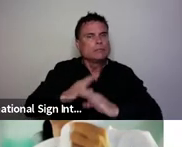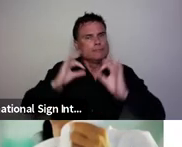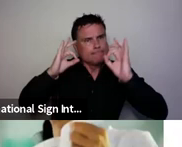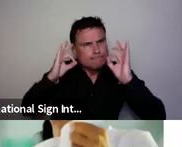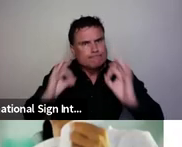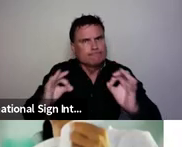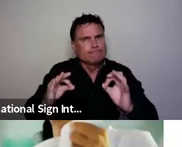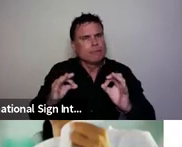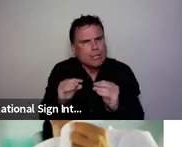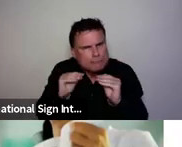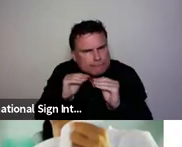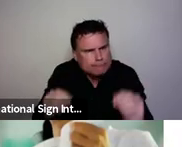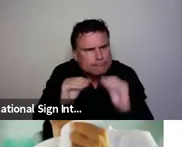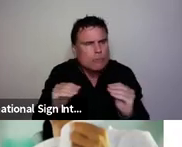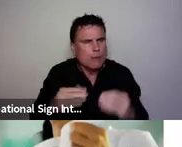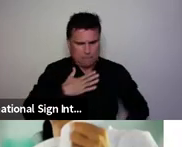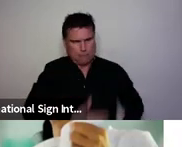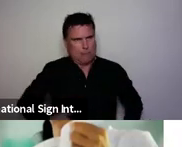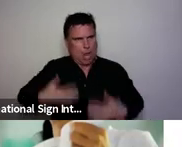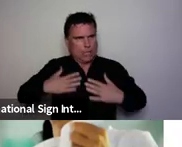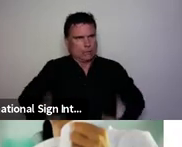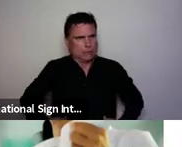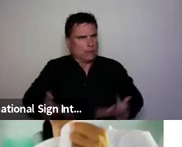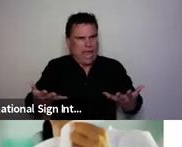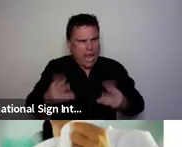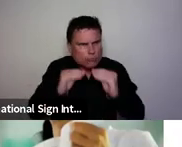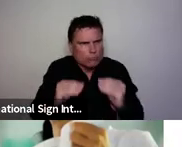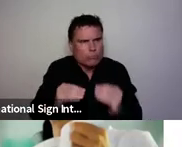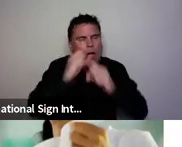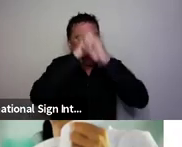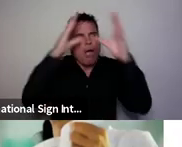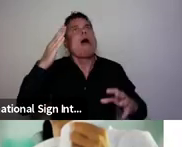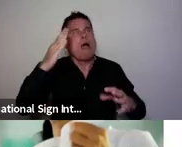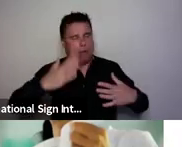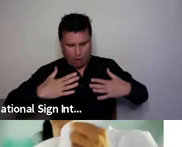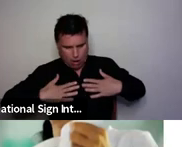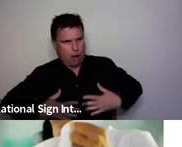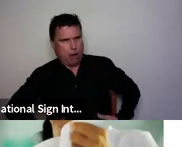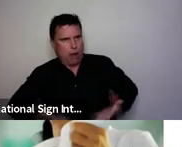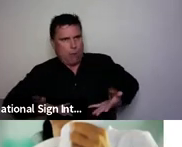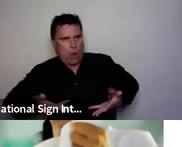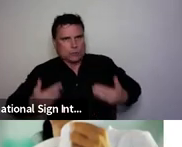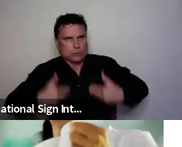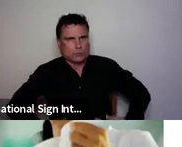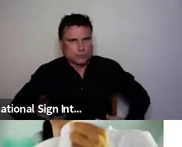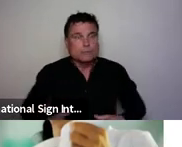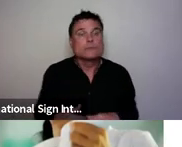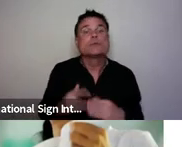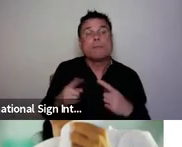tried to make sure that it was inclusive. For example, procuring clear face masks for trainers and peer